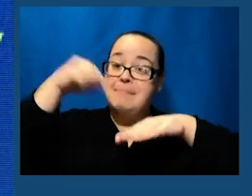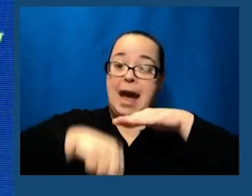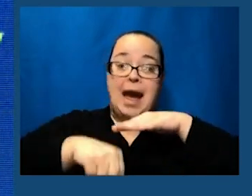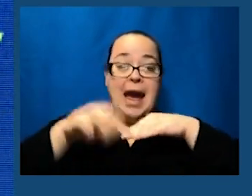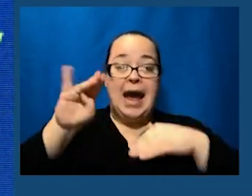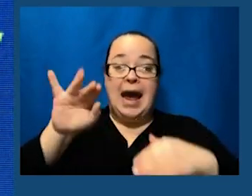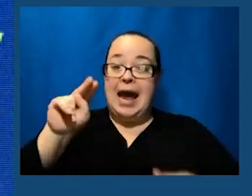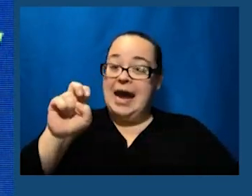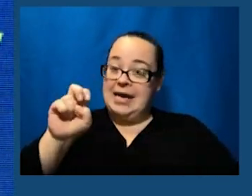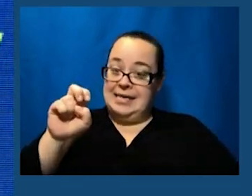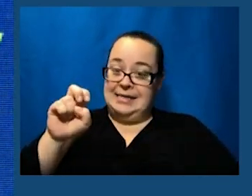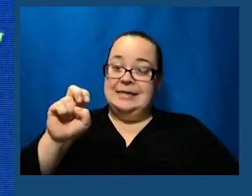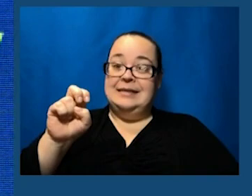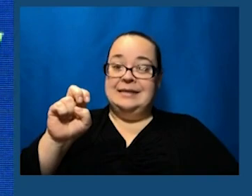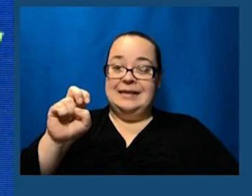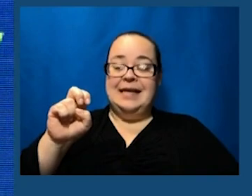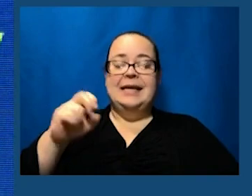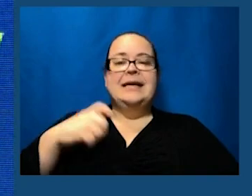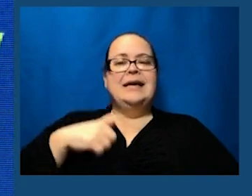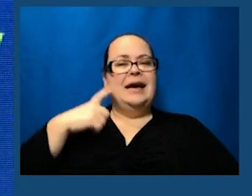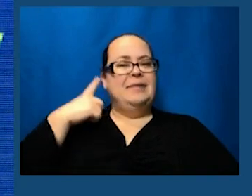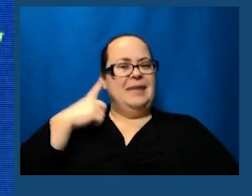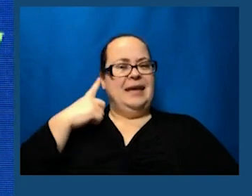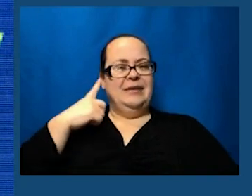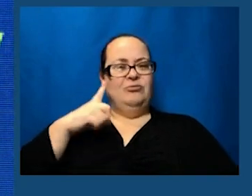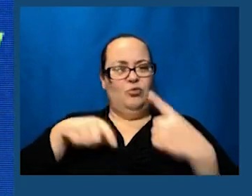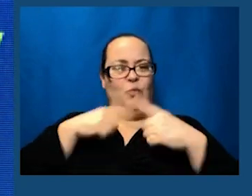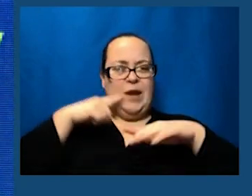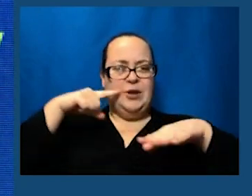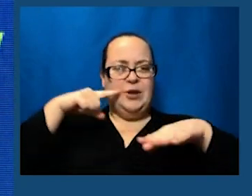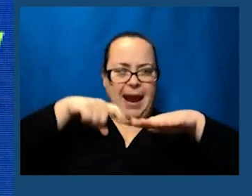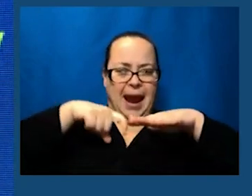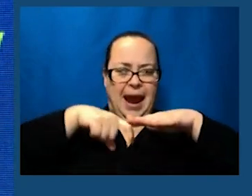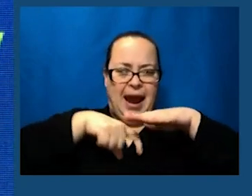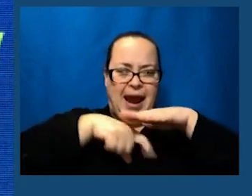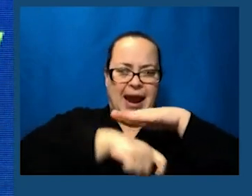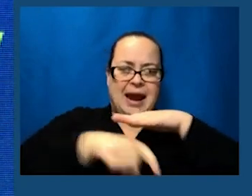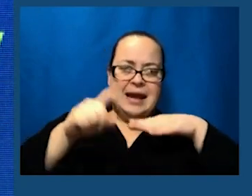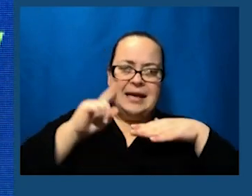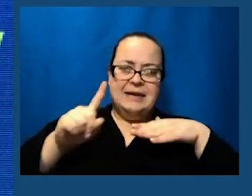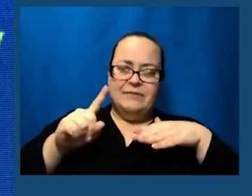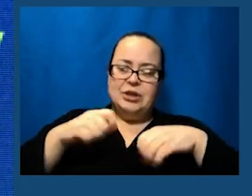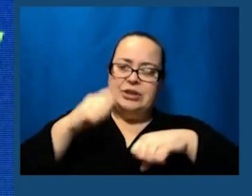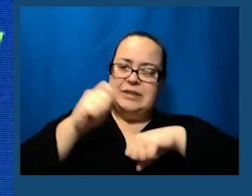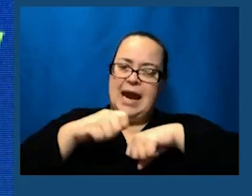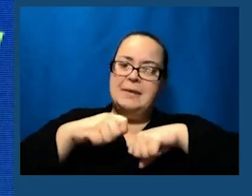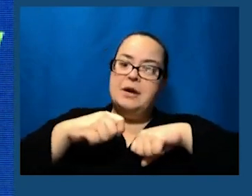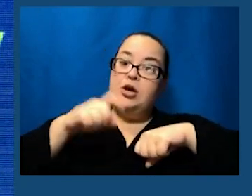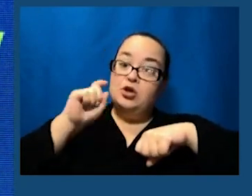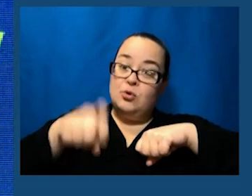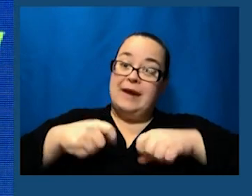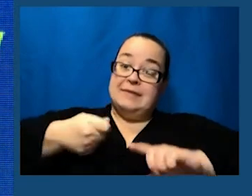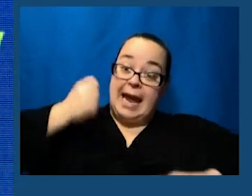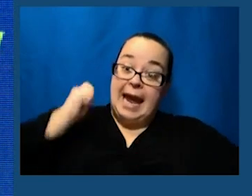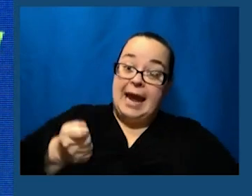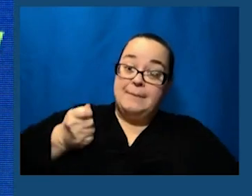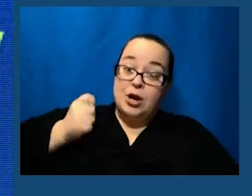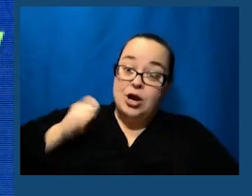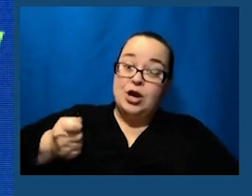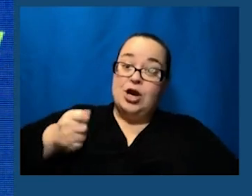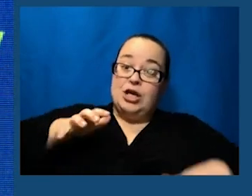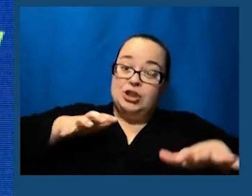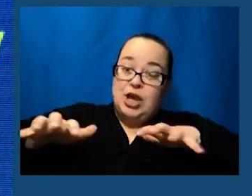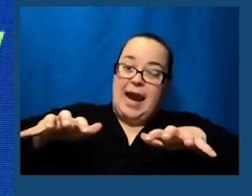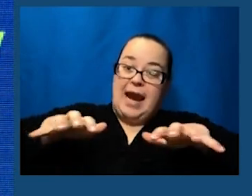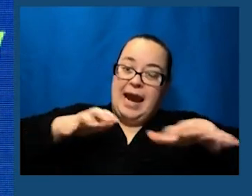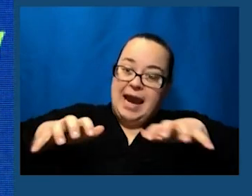You know, and I was thinking about what you actually do when you're mining for diamonds. You know, you have to hammer a little bit and shake things up, and you have a cut through and you kind